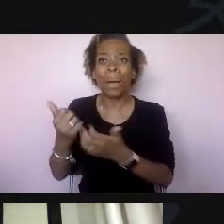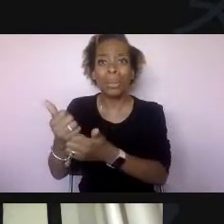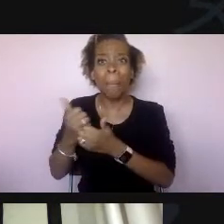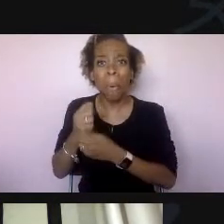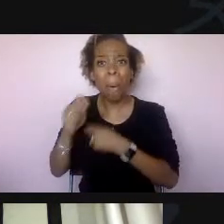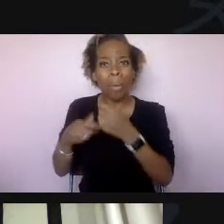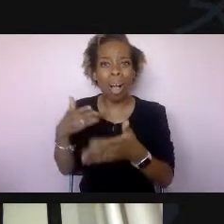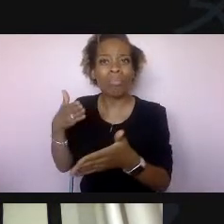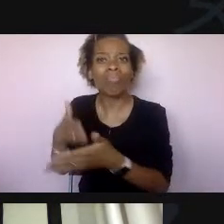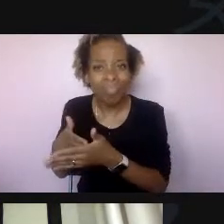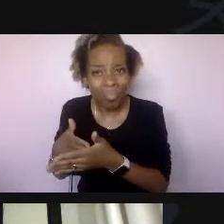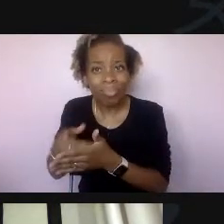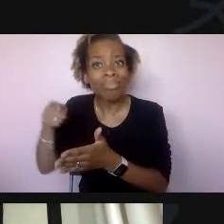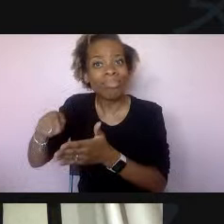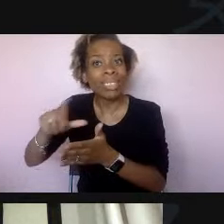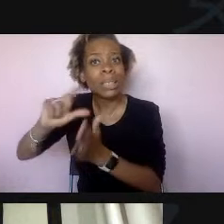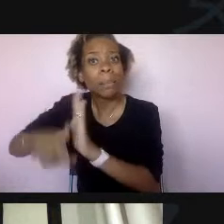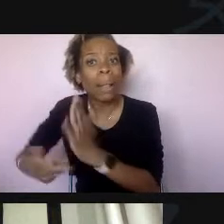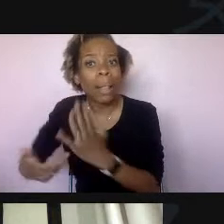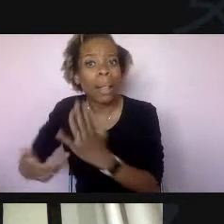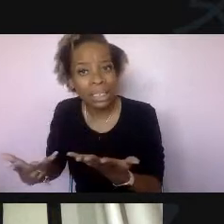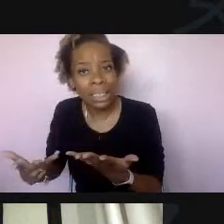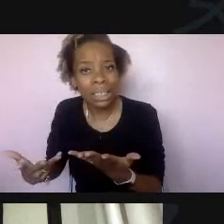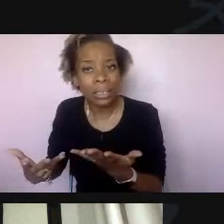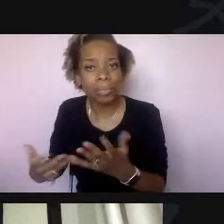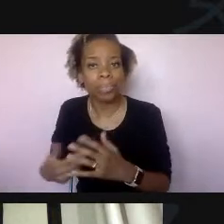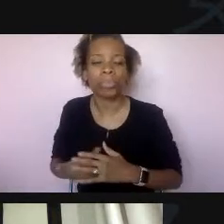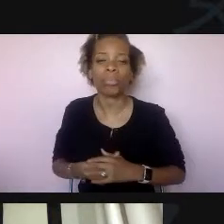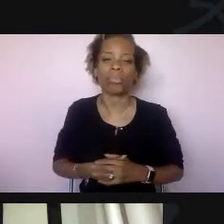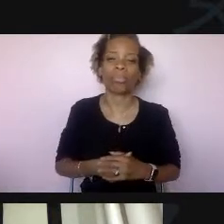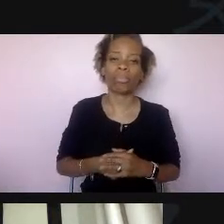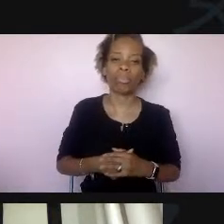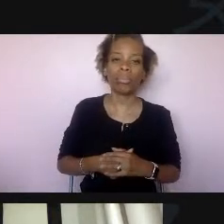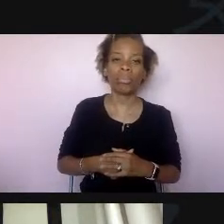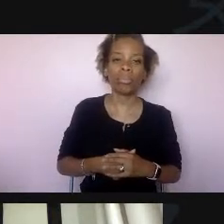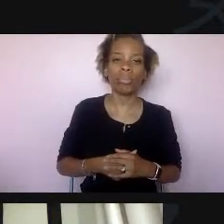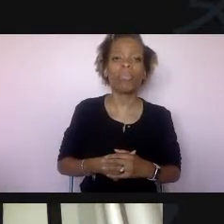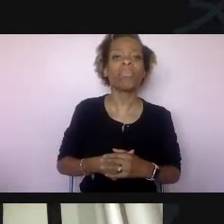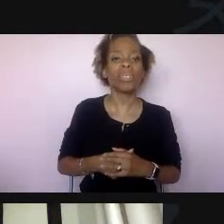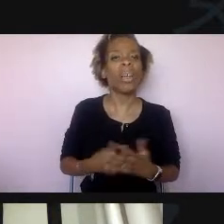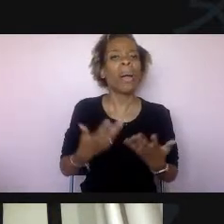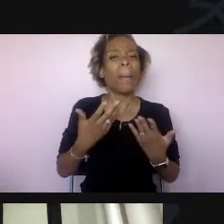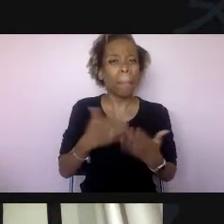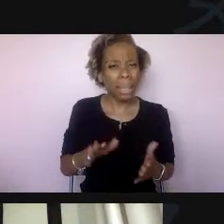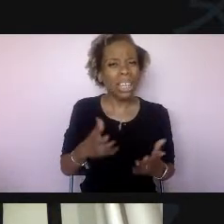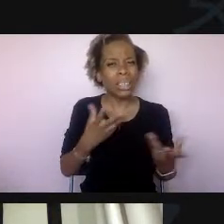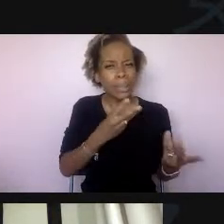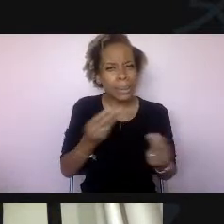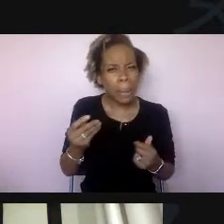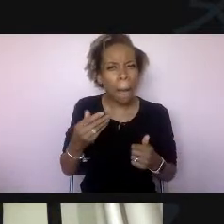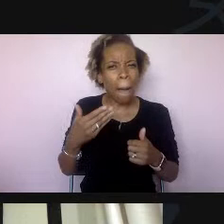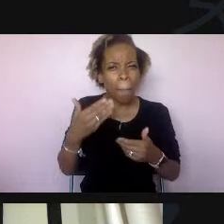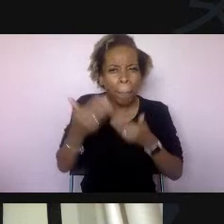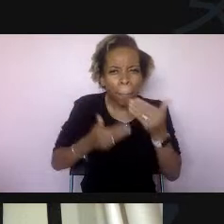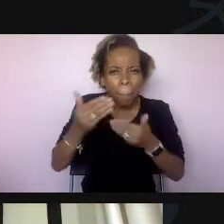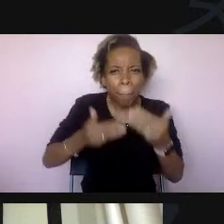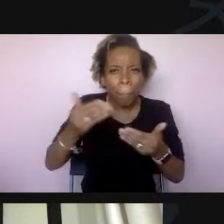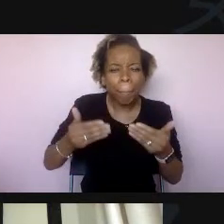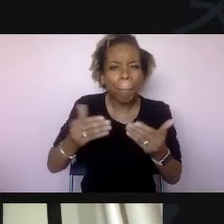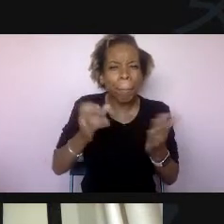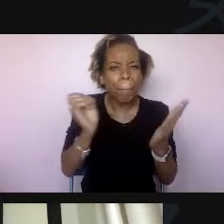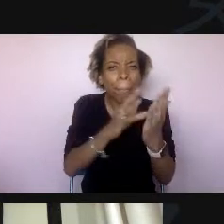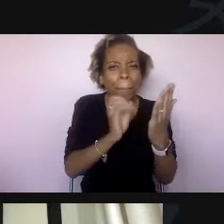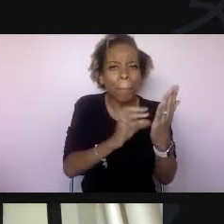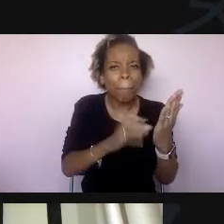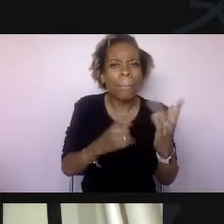The UCU's already done quite a bit of work on the impact of COVID, so that's available on the website. That's